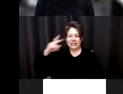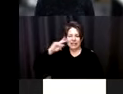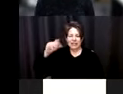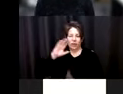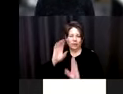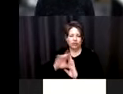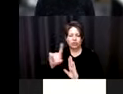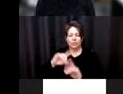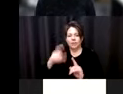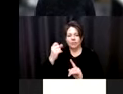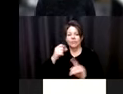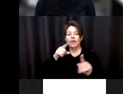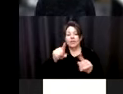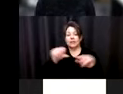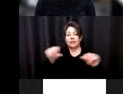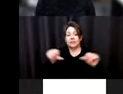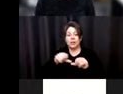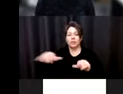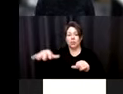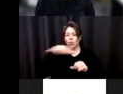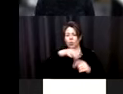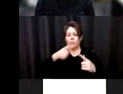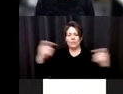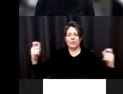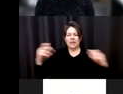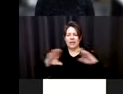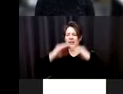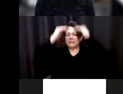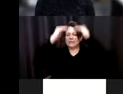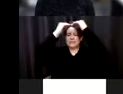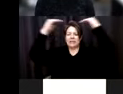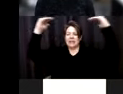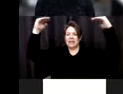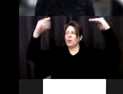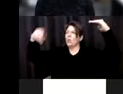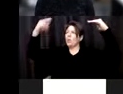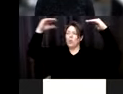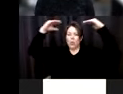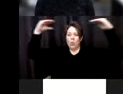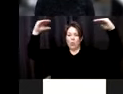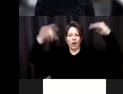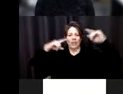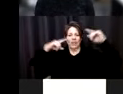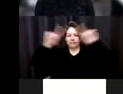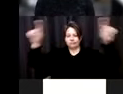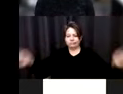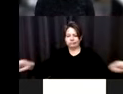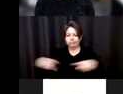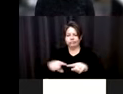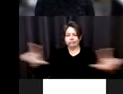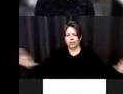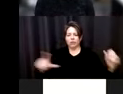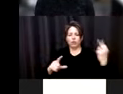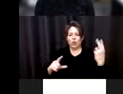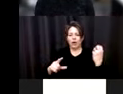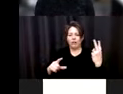minute. This space was so generous, the ceilings are so high, the mural is actually 12 by 36 feet